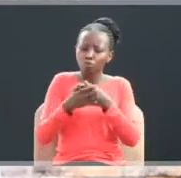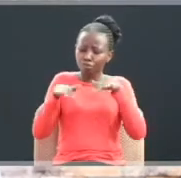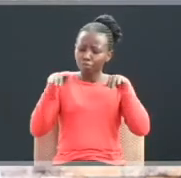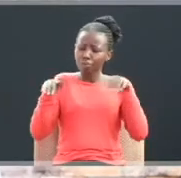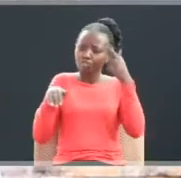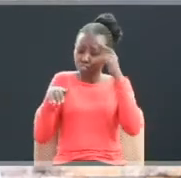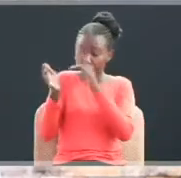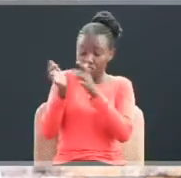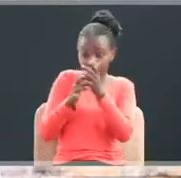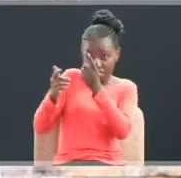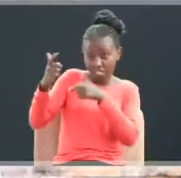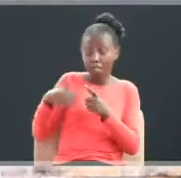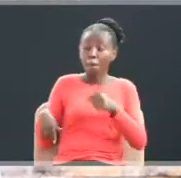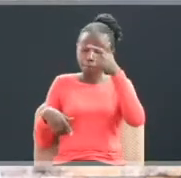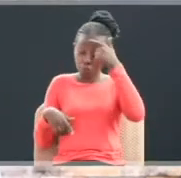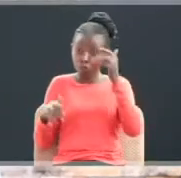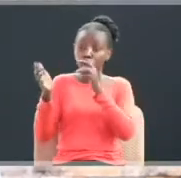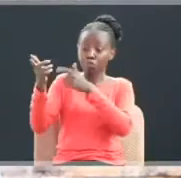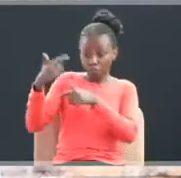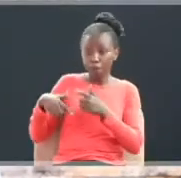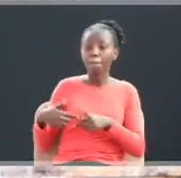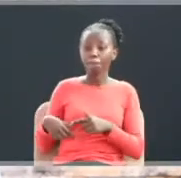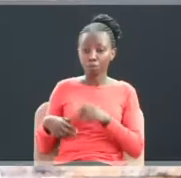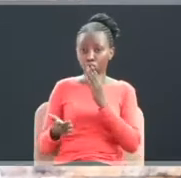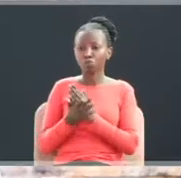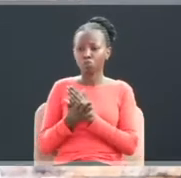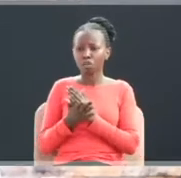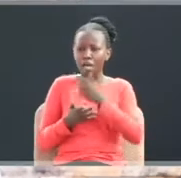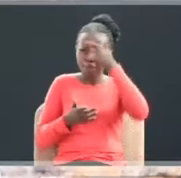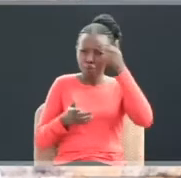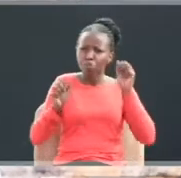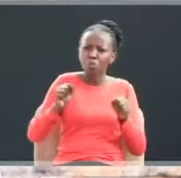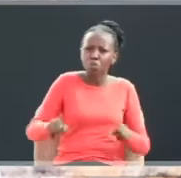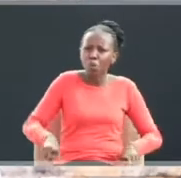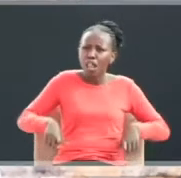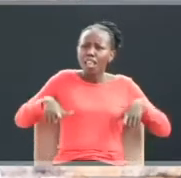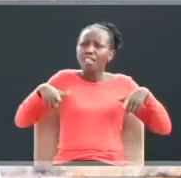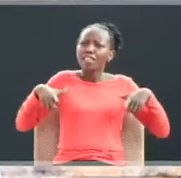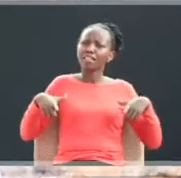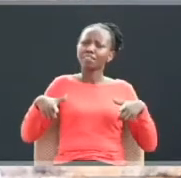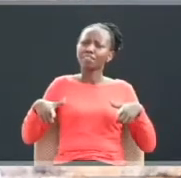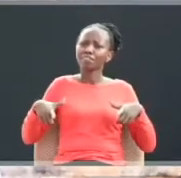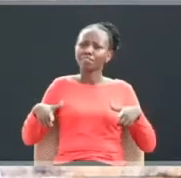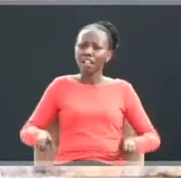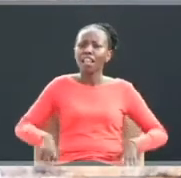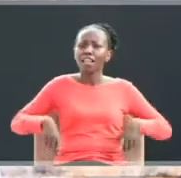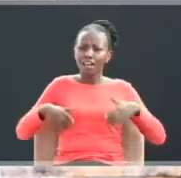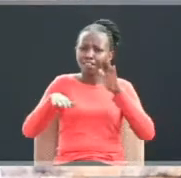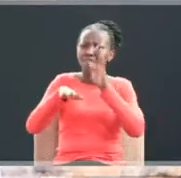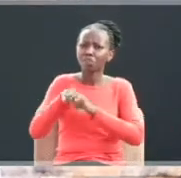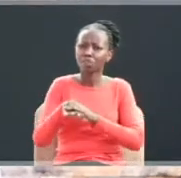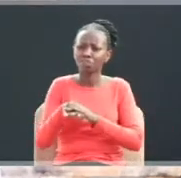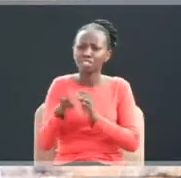the coming of Jesus, because he's coming. And because of that, you can live a good, practical life. A Christian who is living